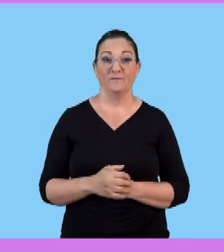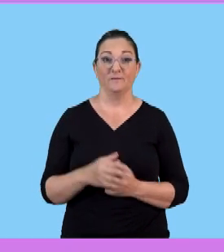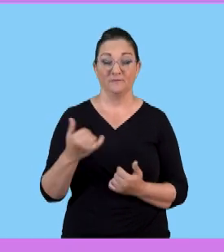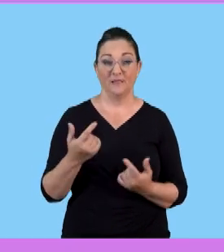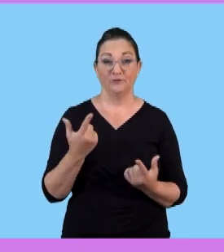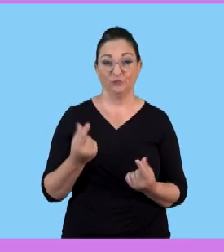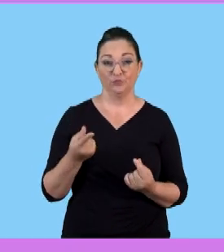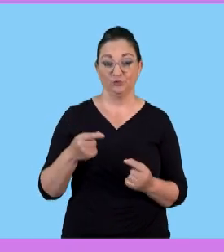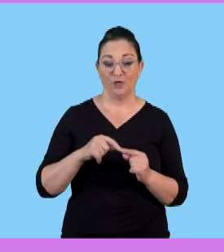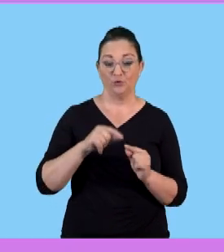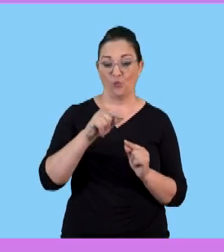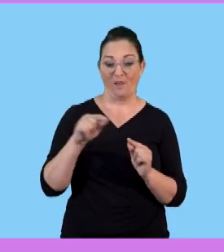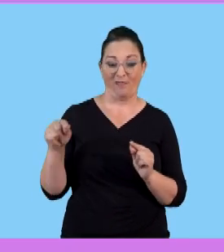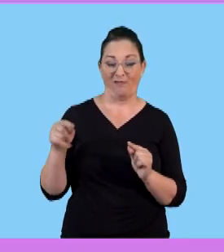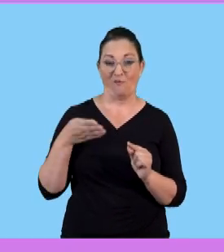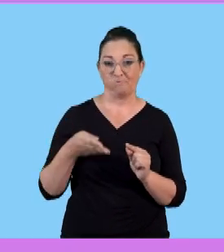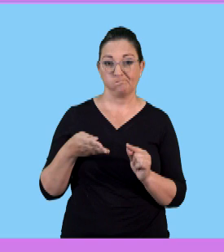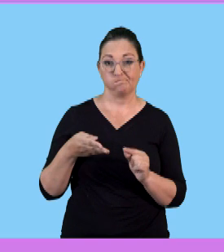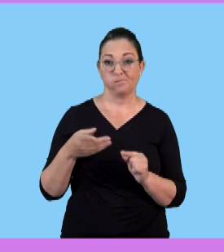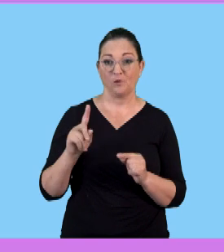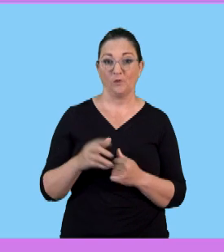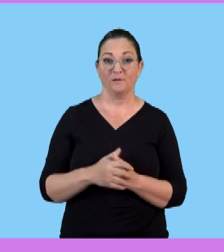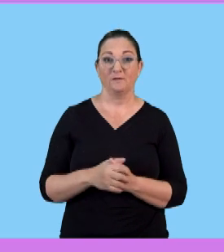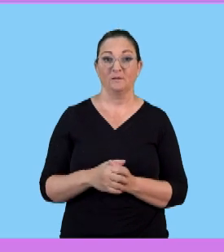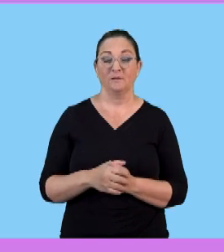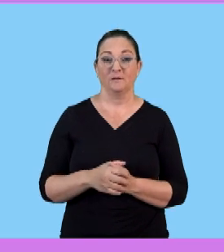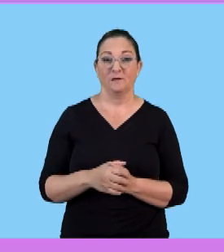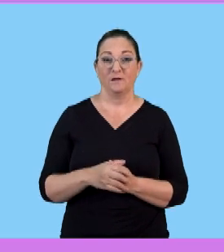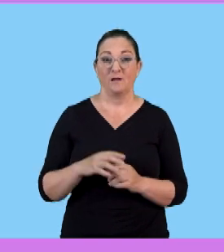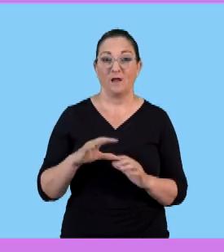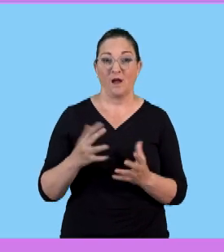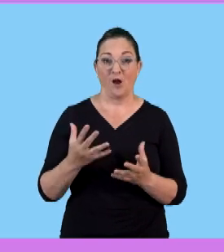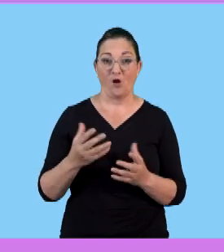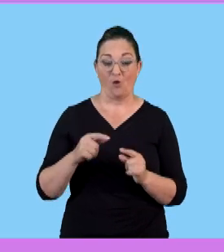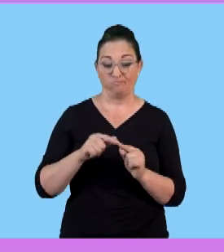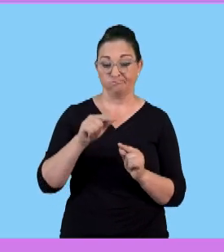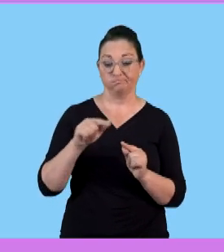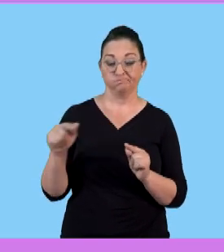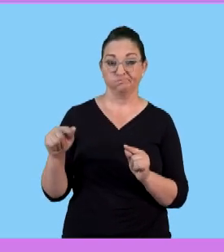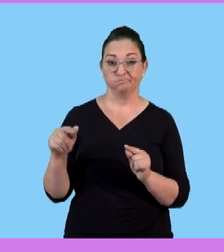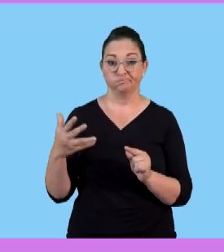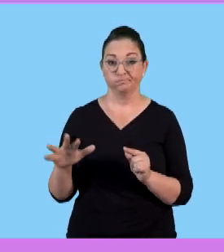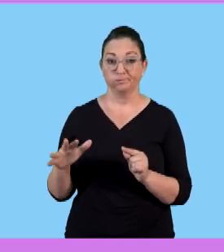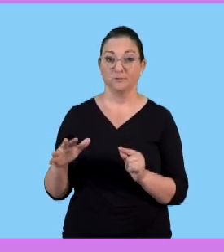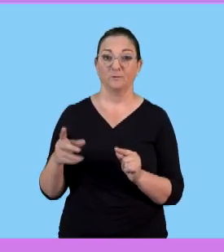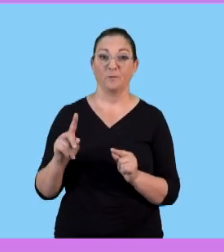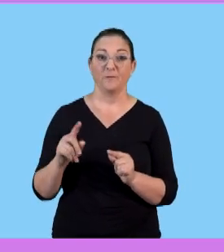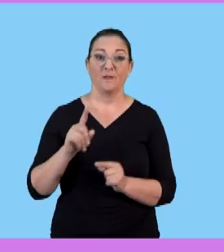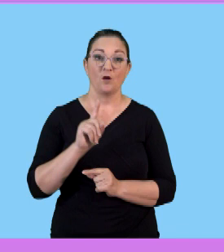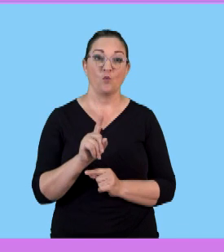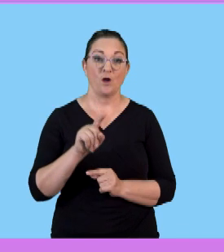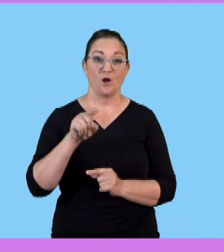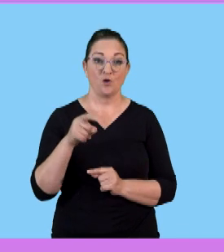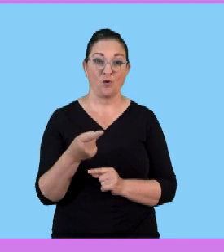2,89017341. All right, so let's determine the square root of that. So looking at that, after I determine the square root, I'll get an answer